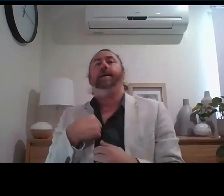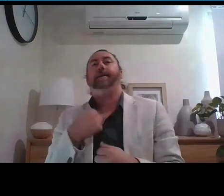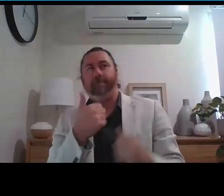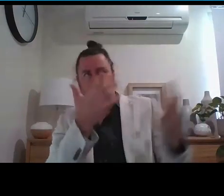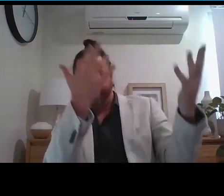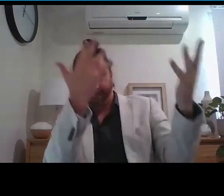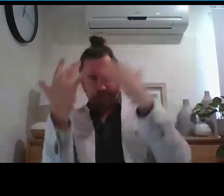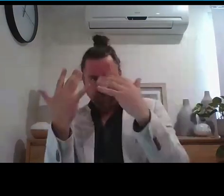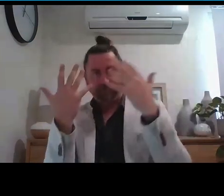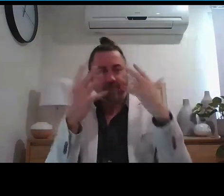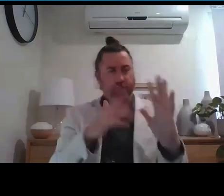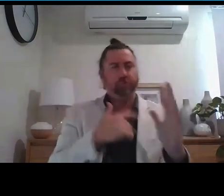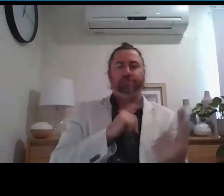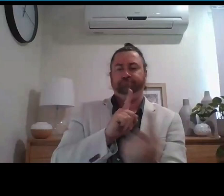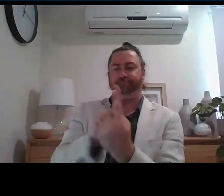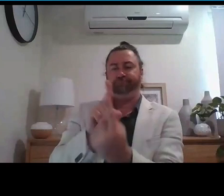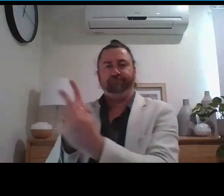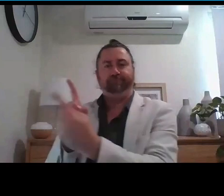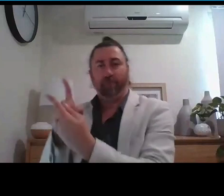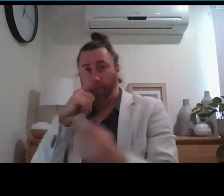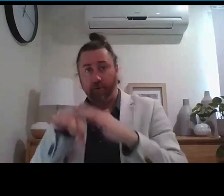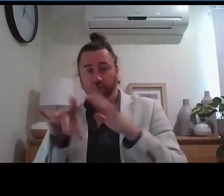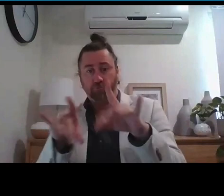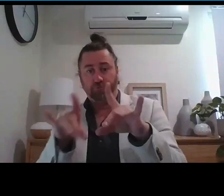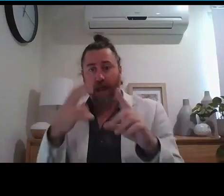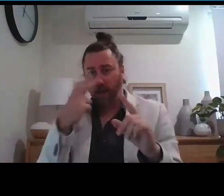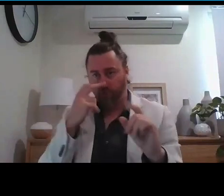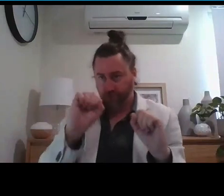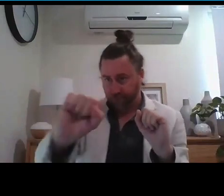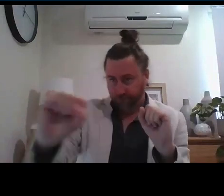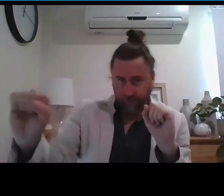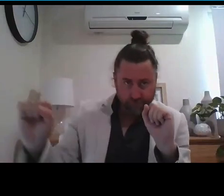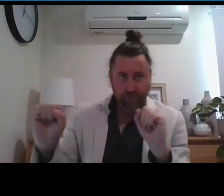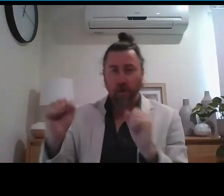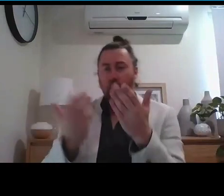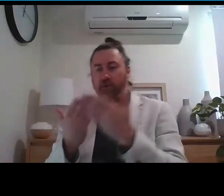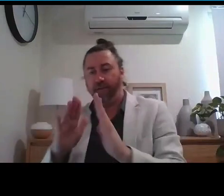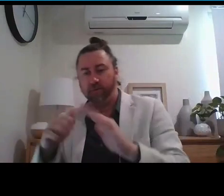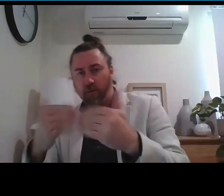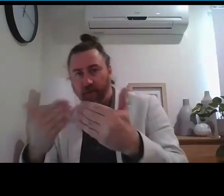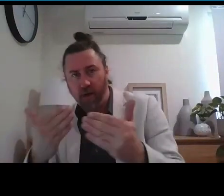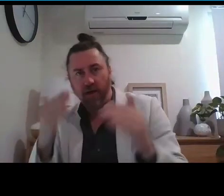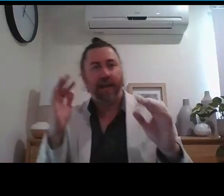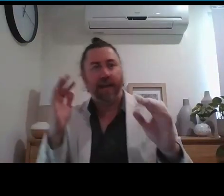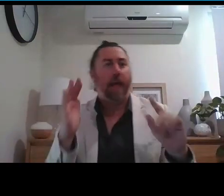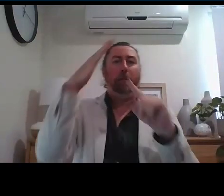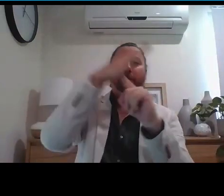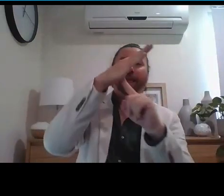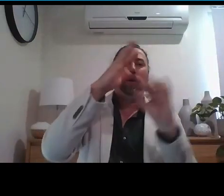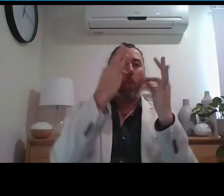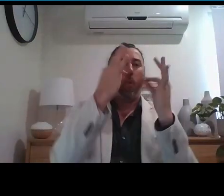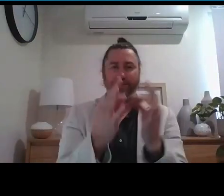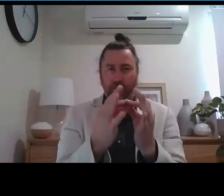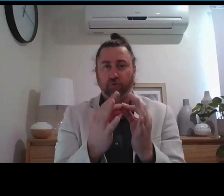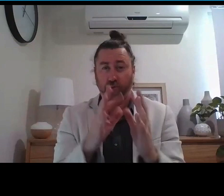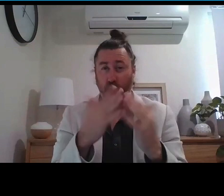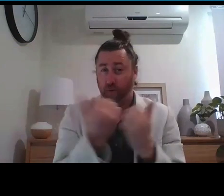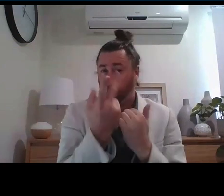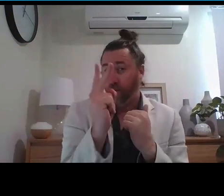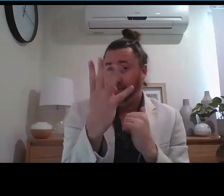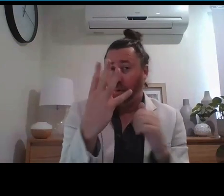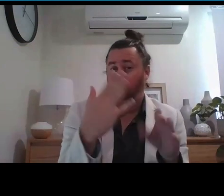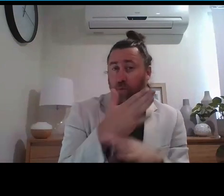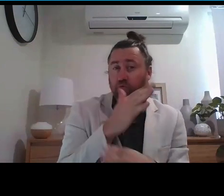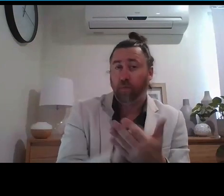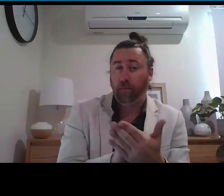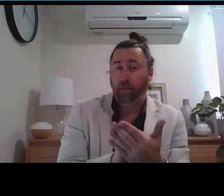and representatives, as well as aged care providers and peak organisations. So in total, we had 24 workshops with our older Australians, residential